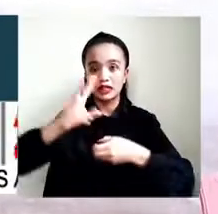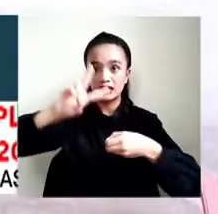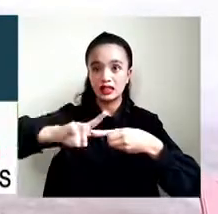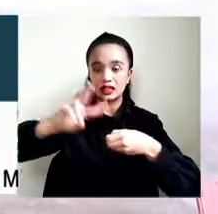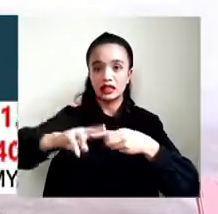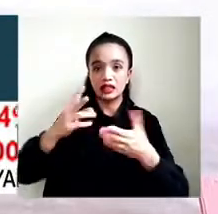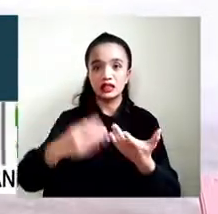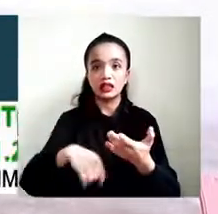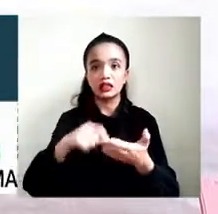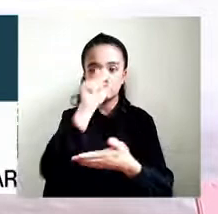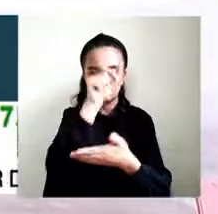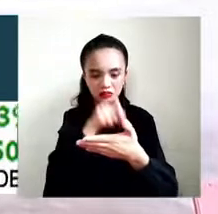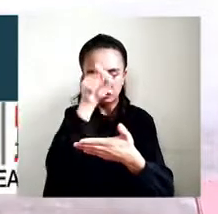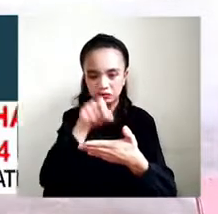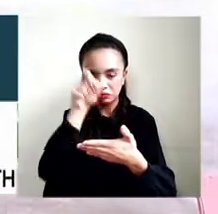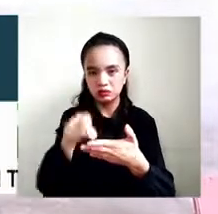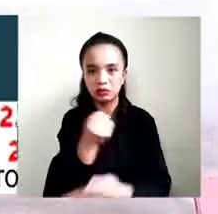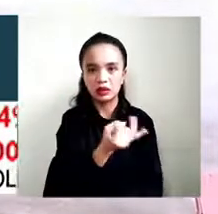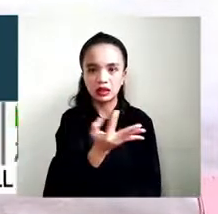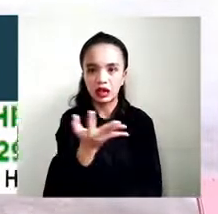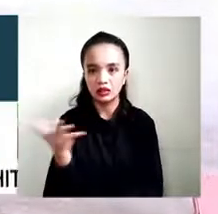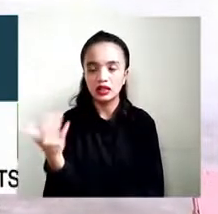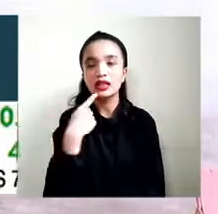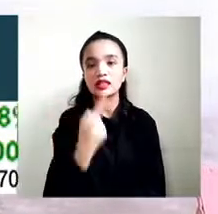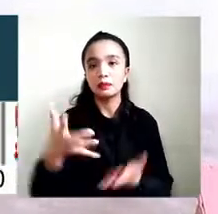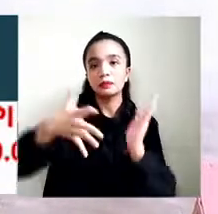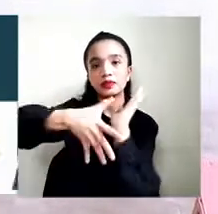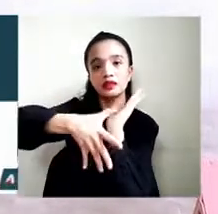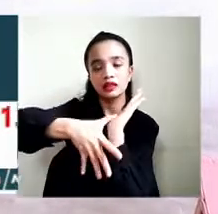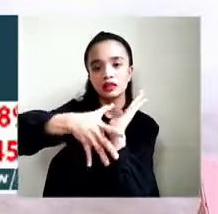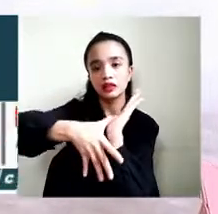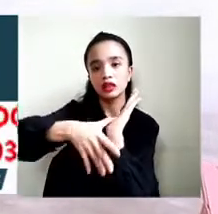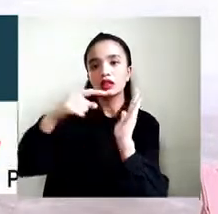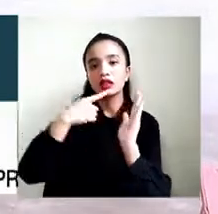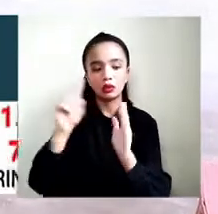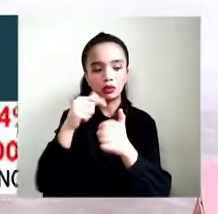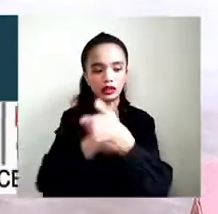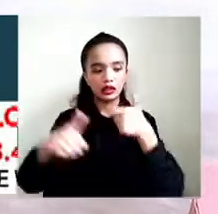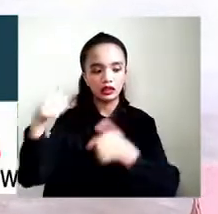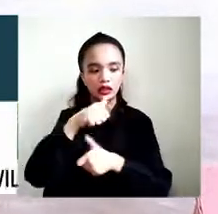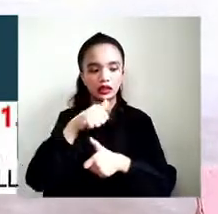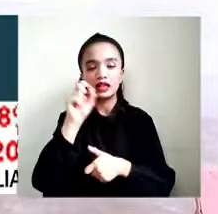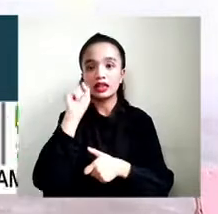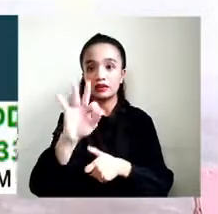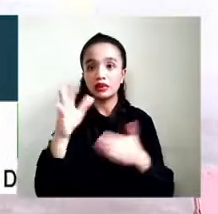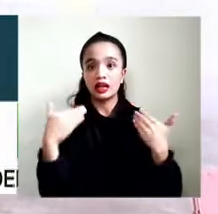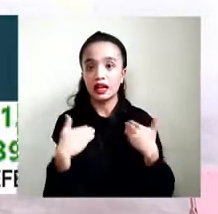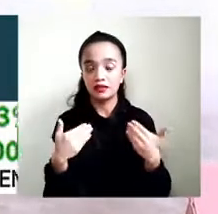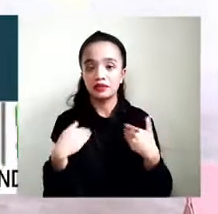manually entirely. The COMELEC said, Commissioner Antonio Co said, that the earliest that we will have a result